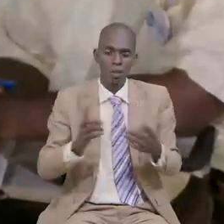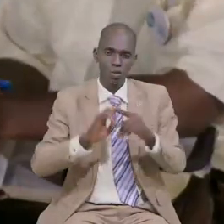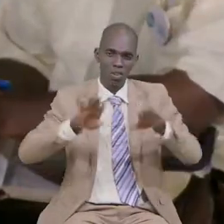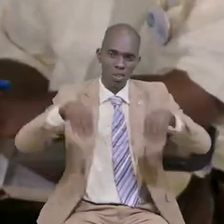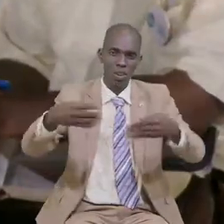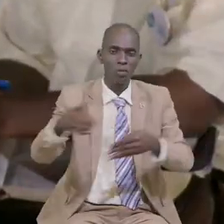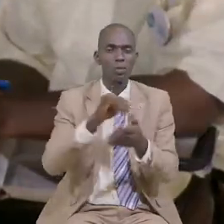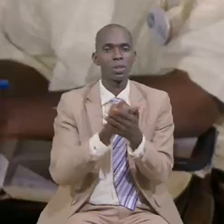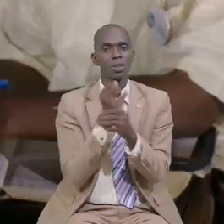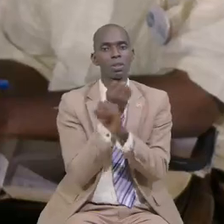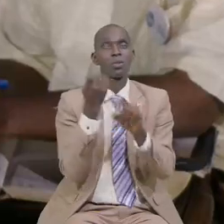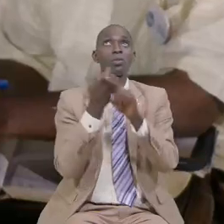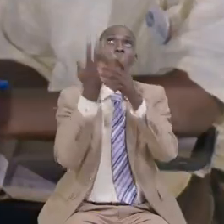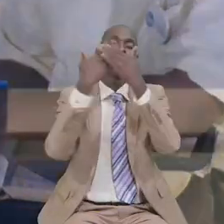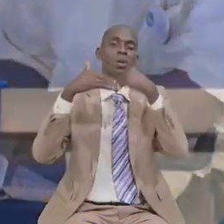heaven.